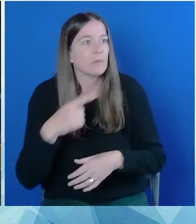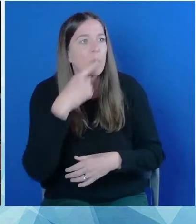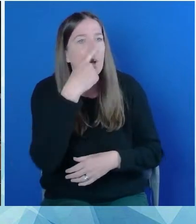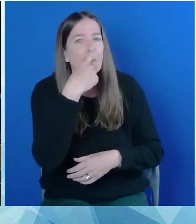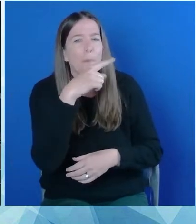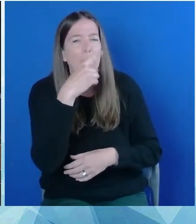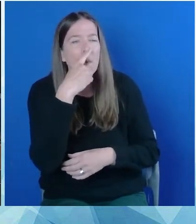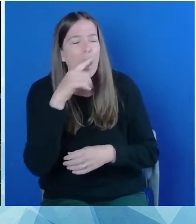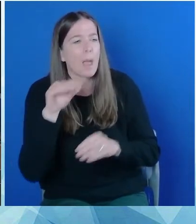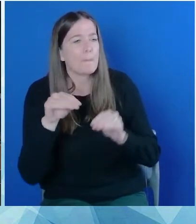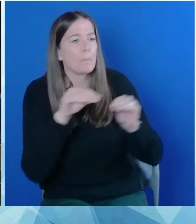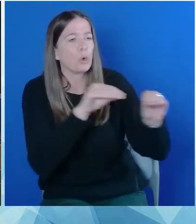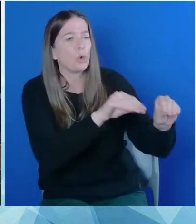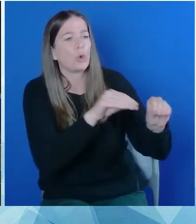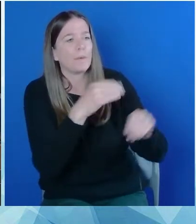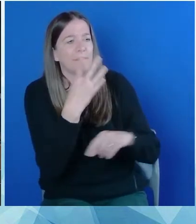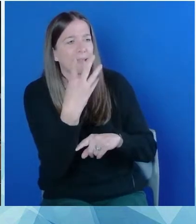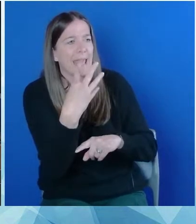maybe moved again?